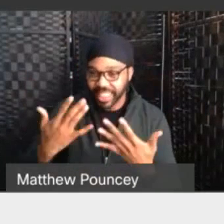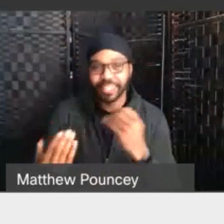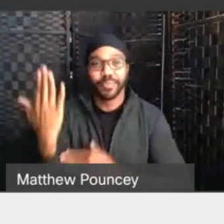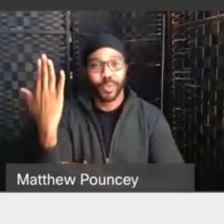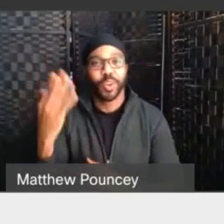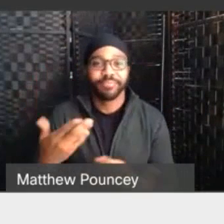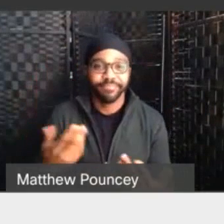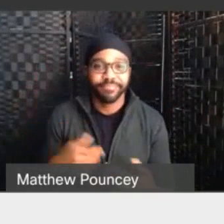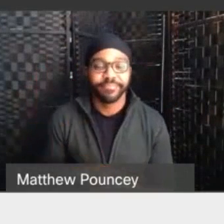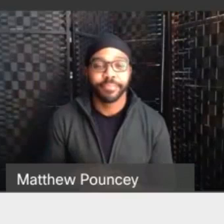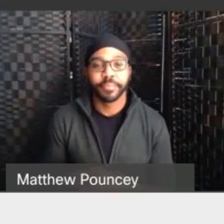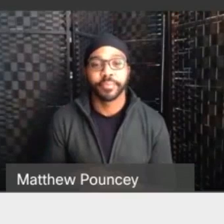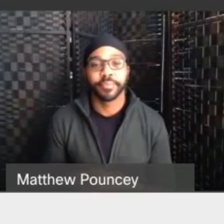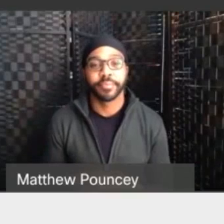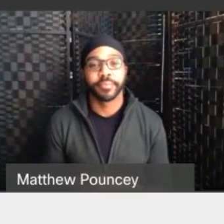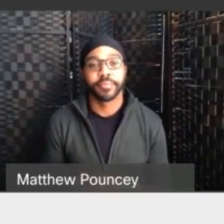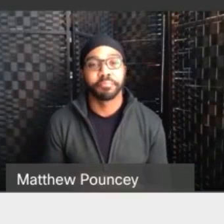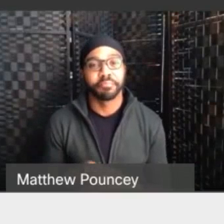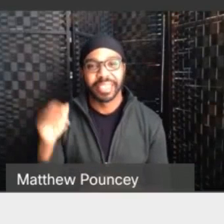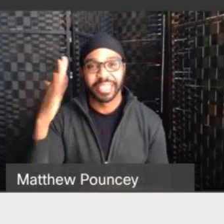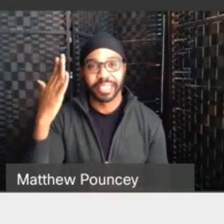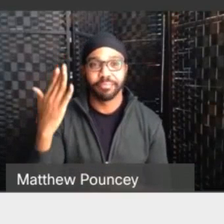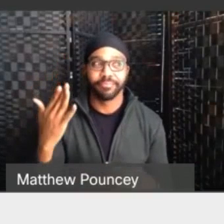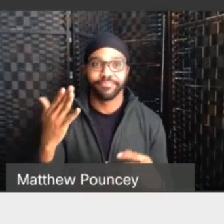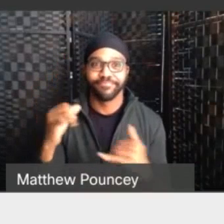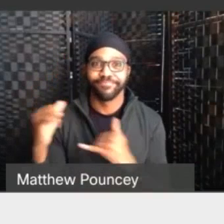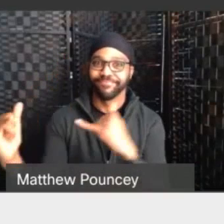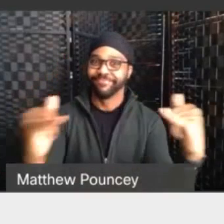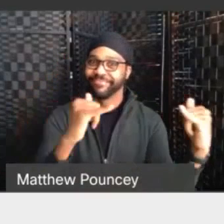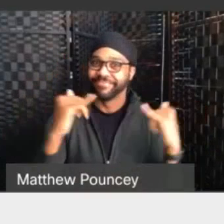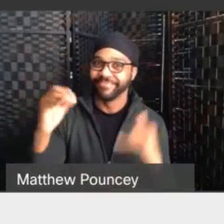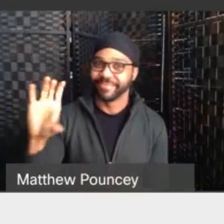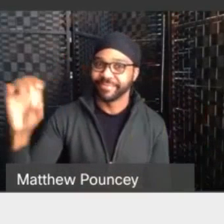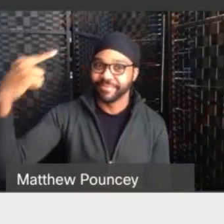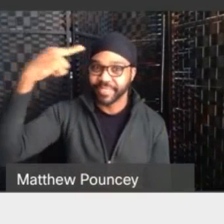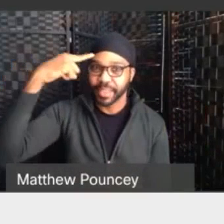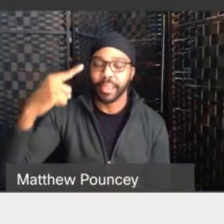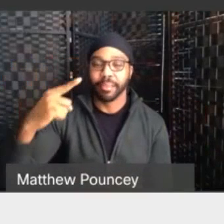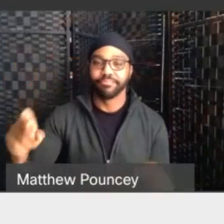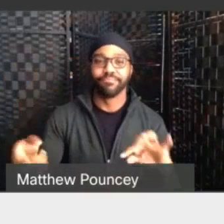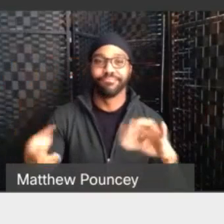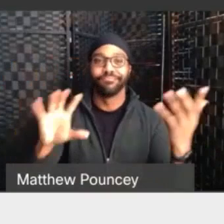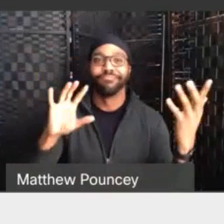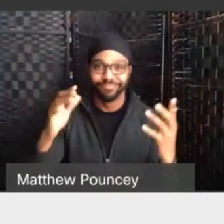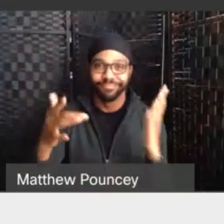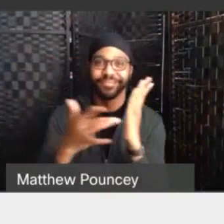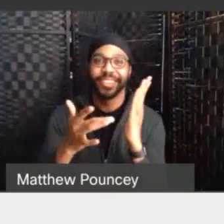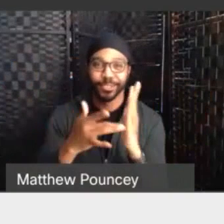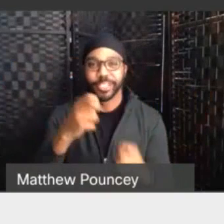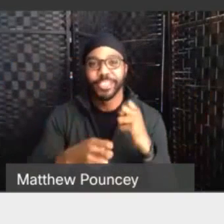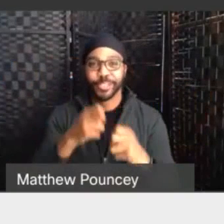morning. Seems to be an issue across the district government this morning, having some difficulty